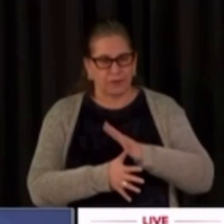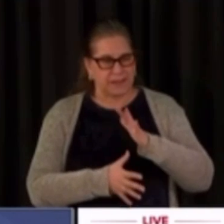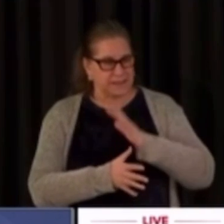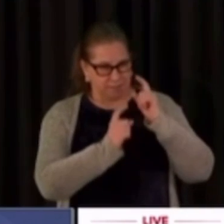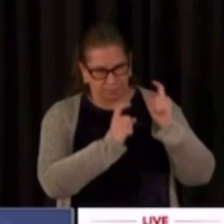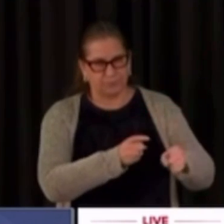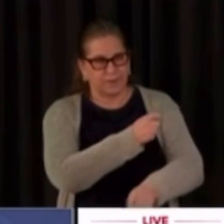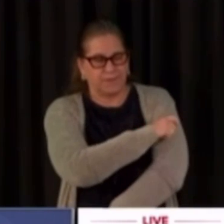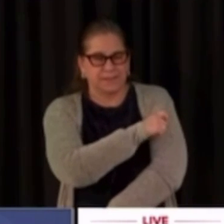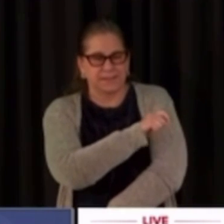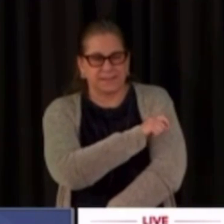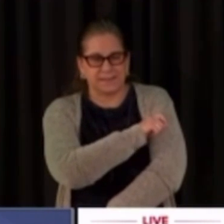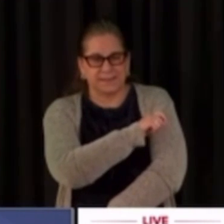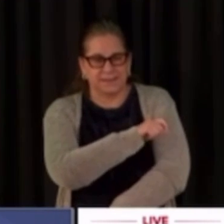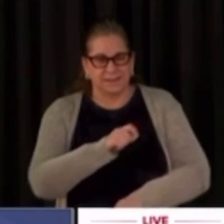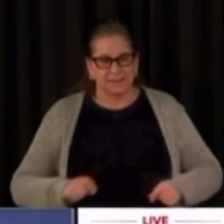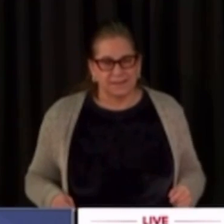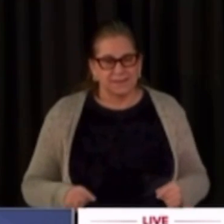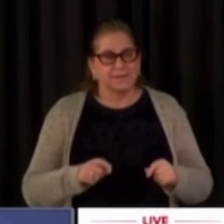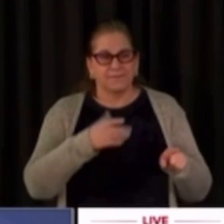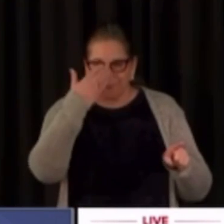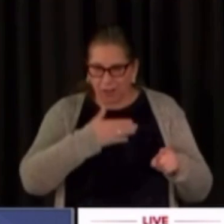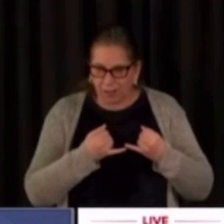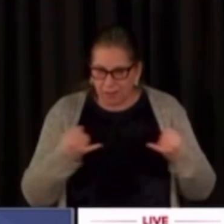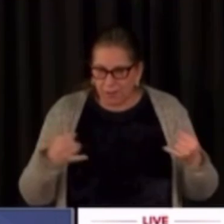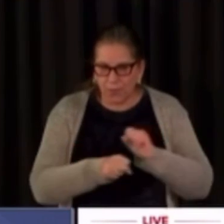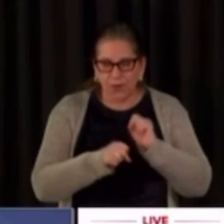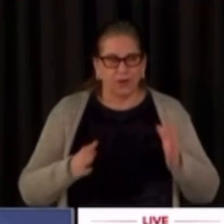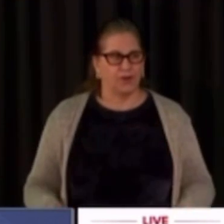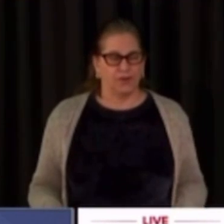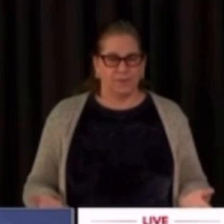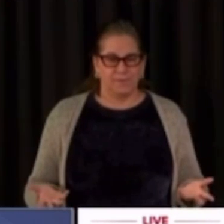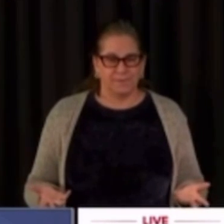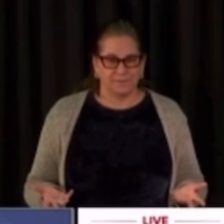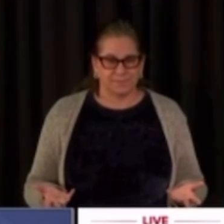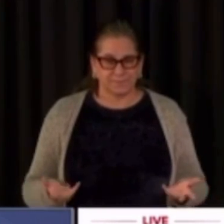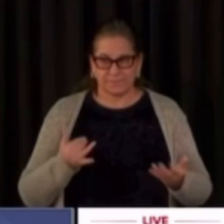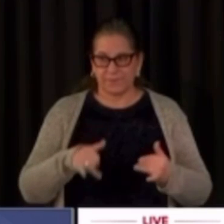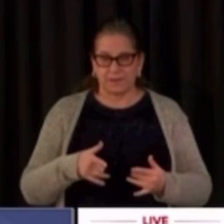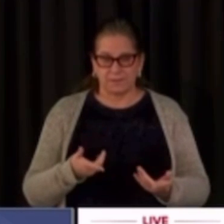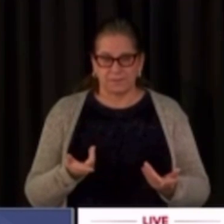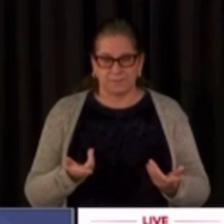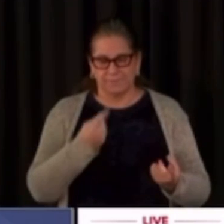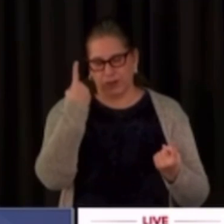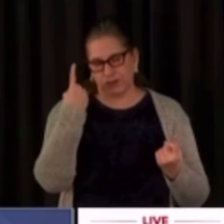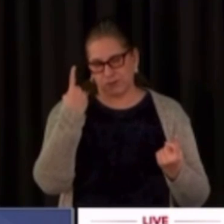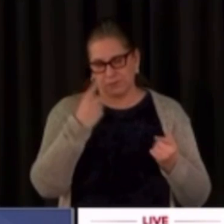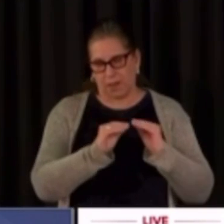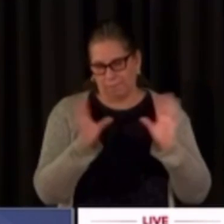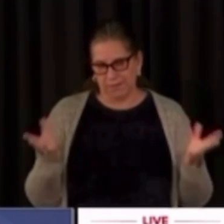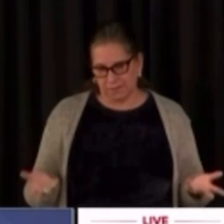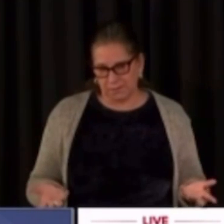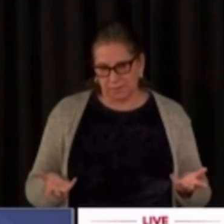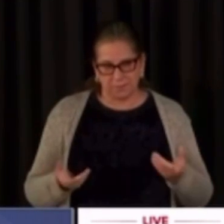COVID-19 pandemic since the very beginning, and our frontline public health workers who help to operate our testing centers,